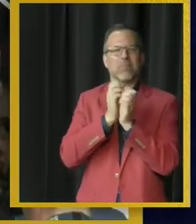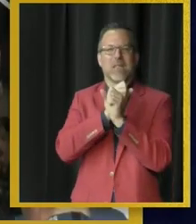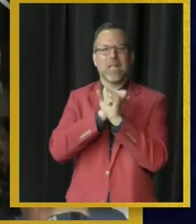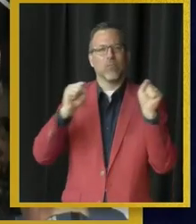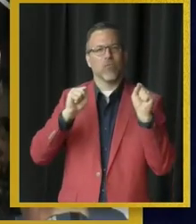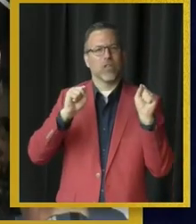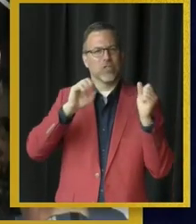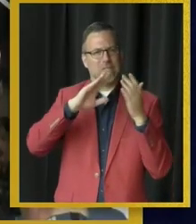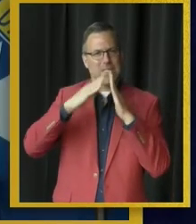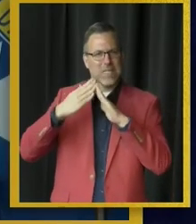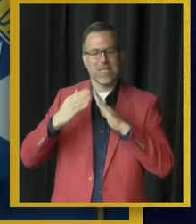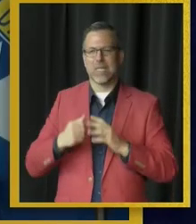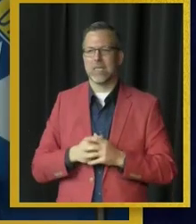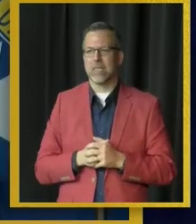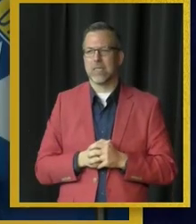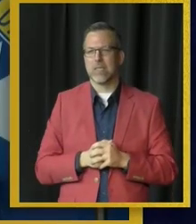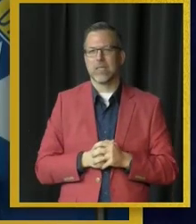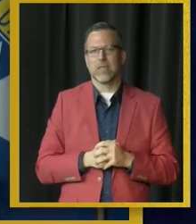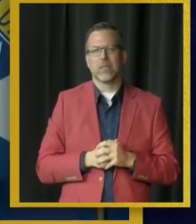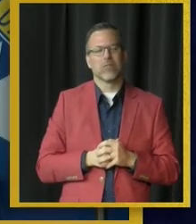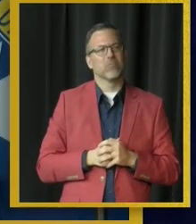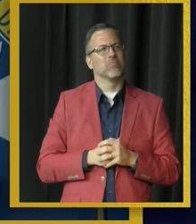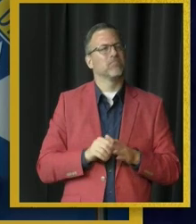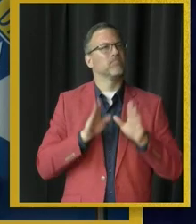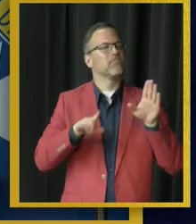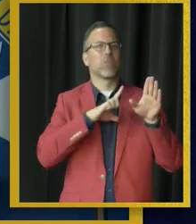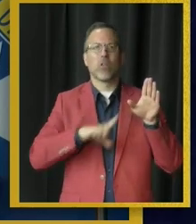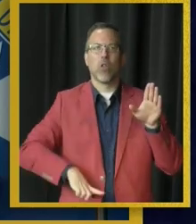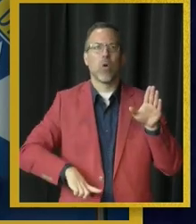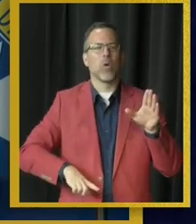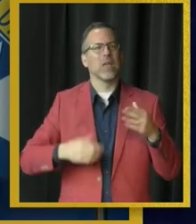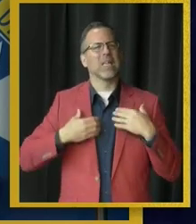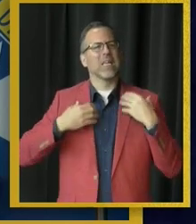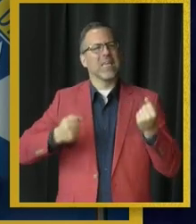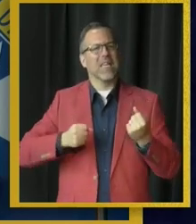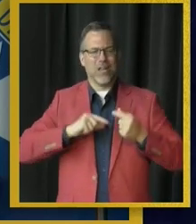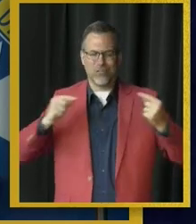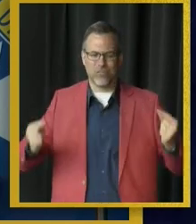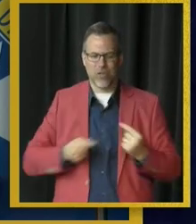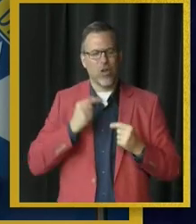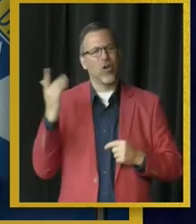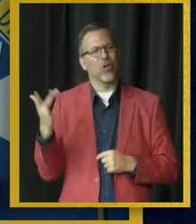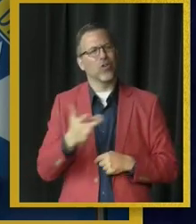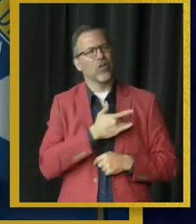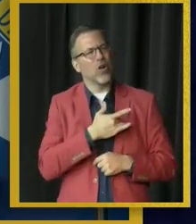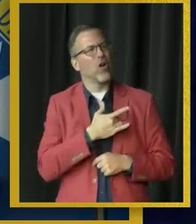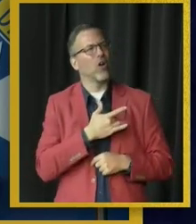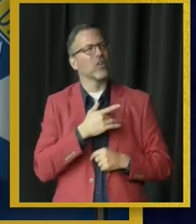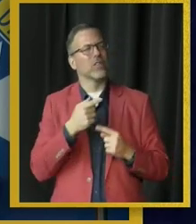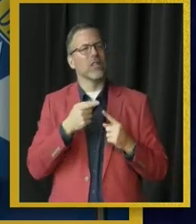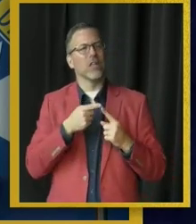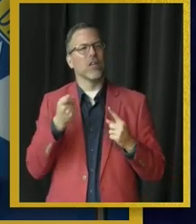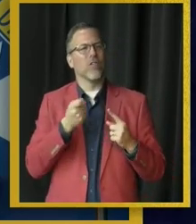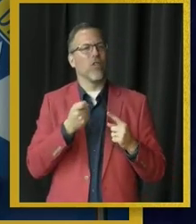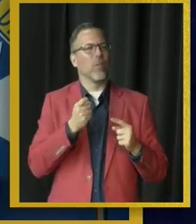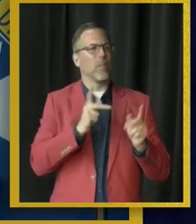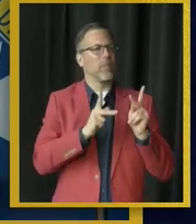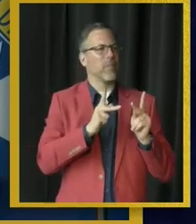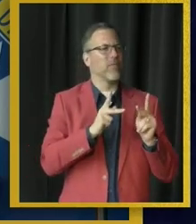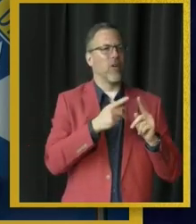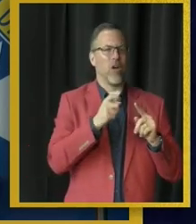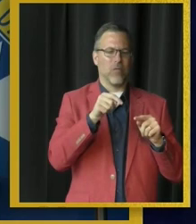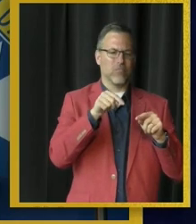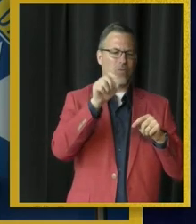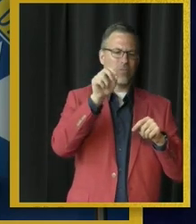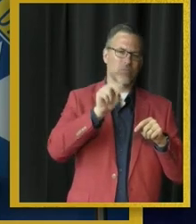city. Dear Lord, heal the wounded hearts from the Covenant School to the streets of North